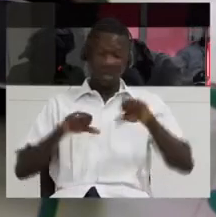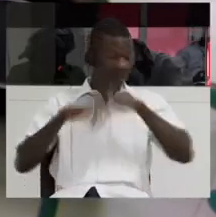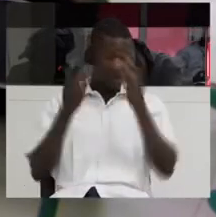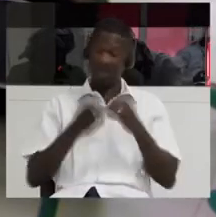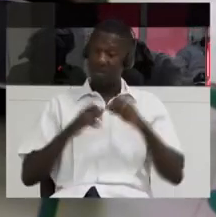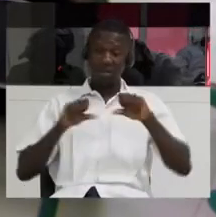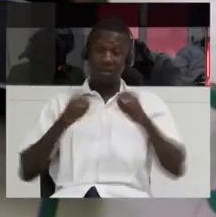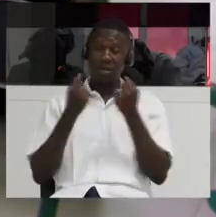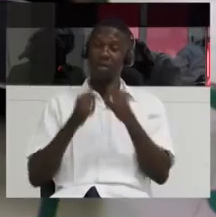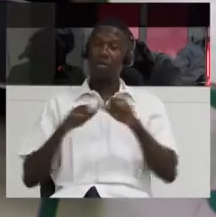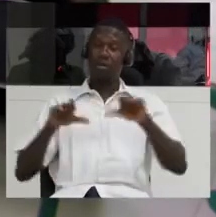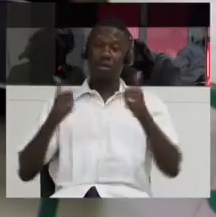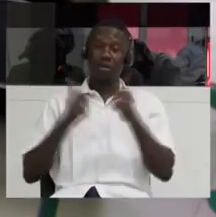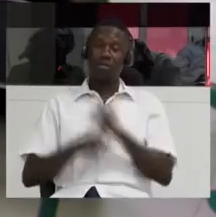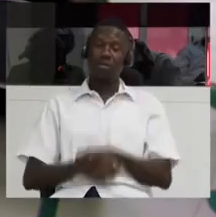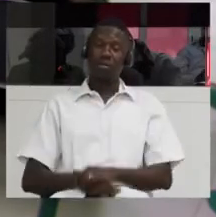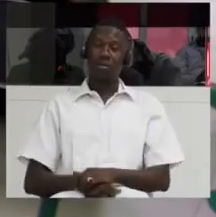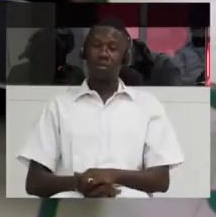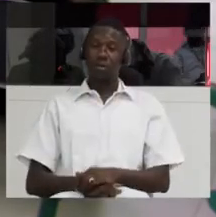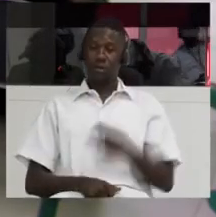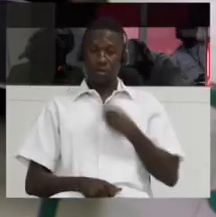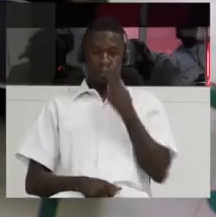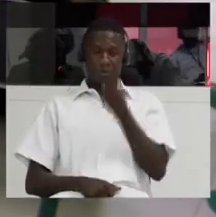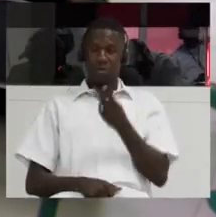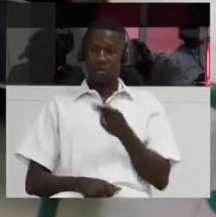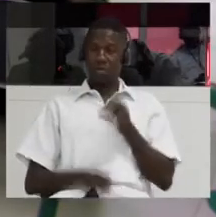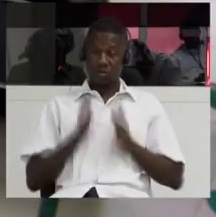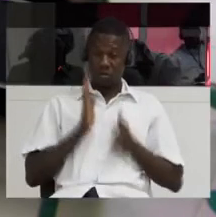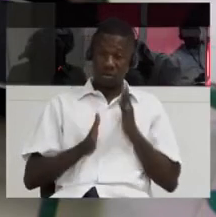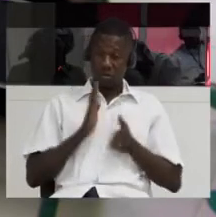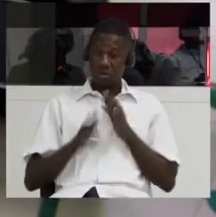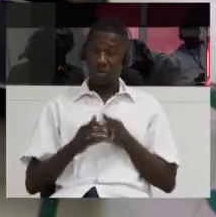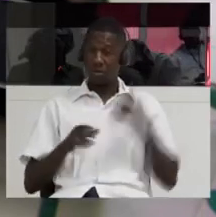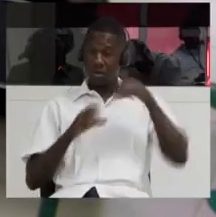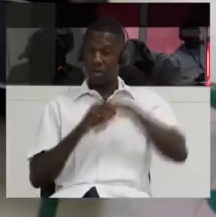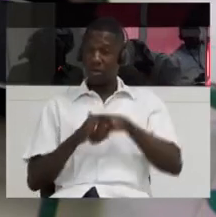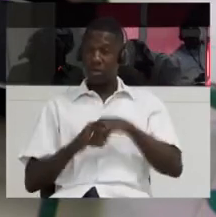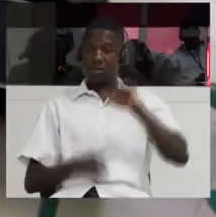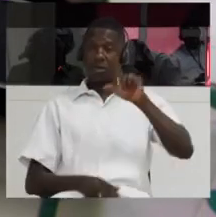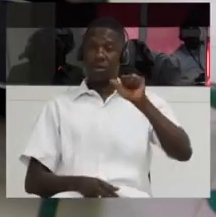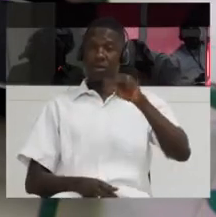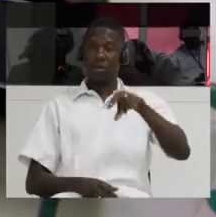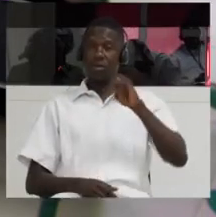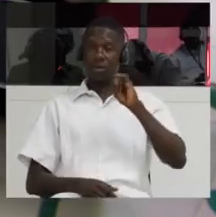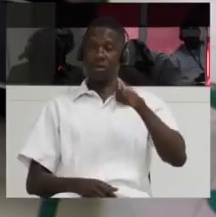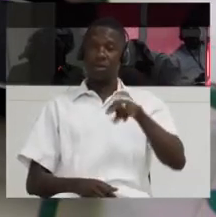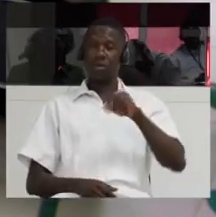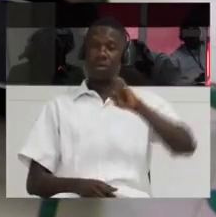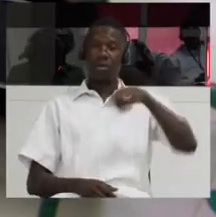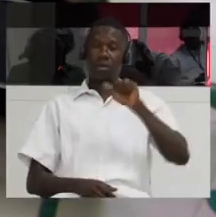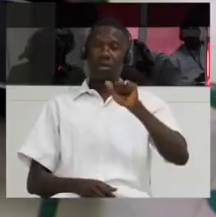So I saw him running, including Lamin Jaju and Sajakal Sergeant